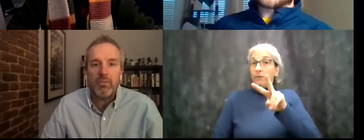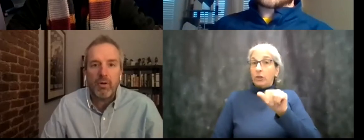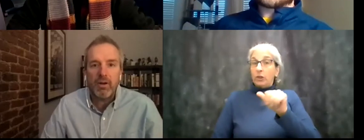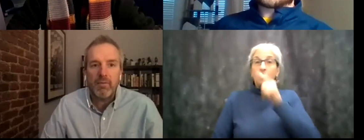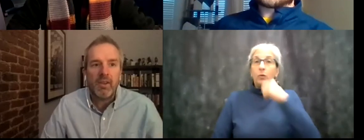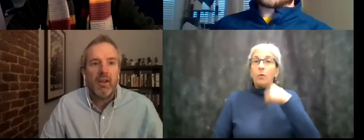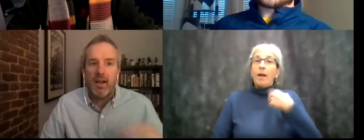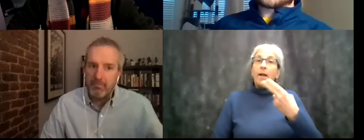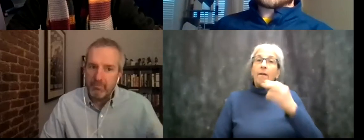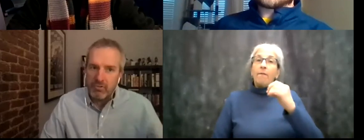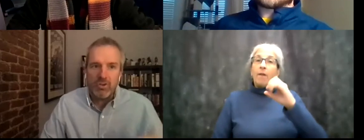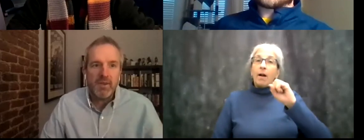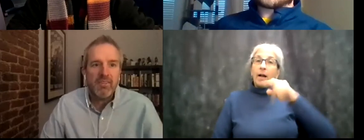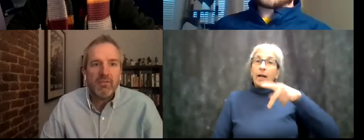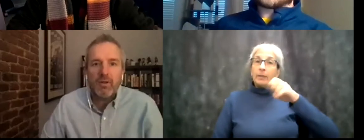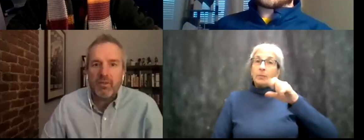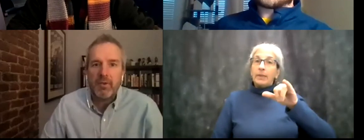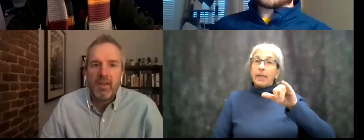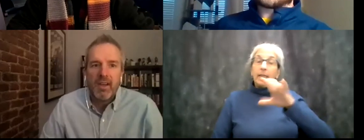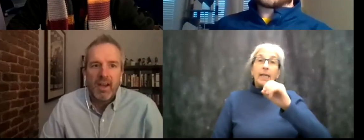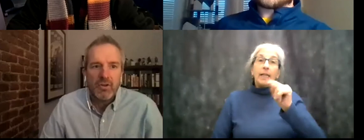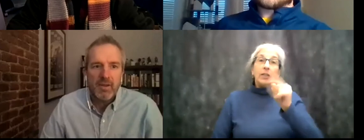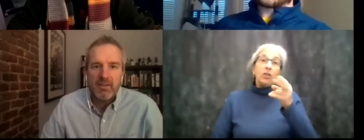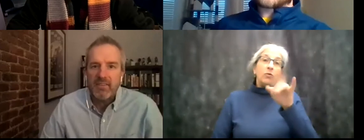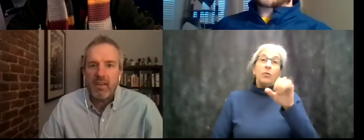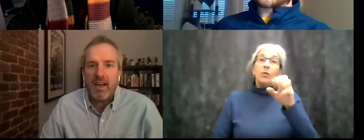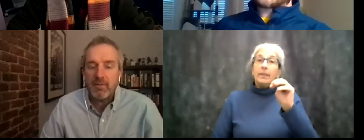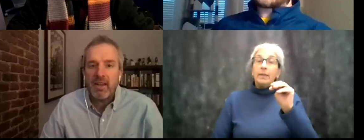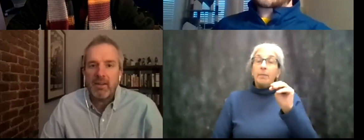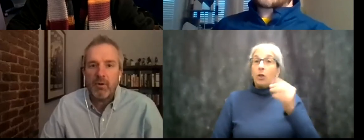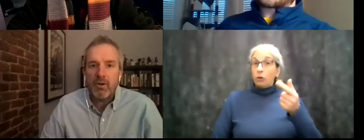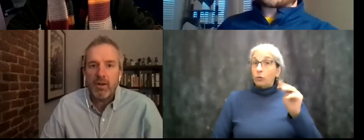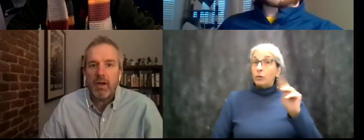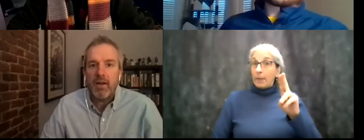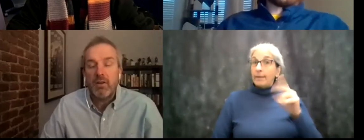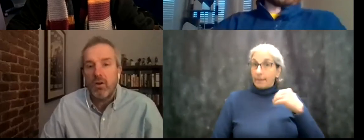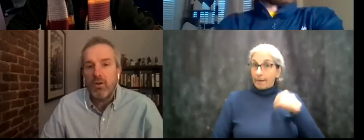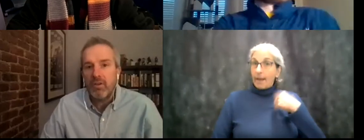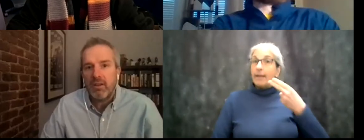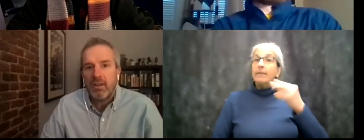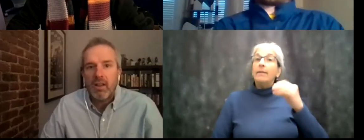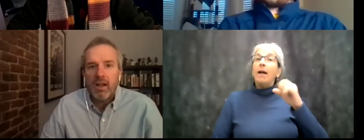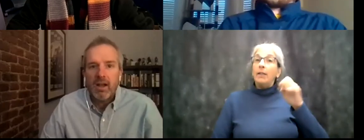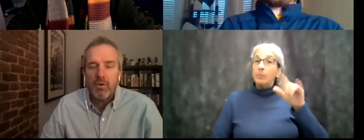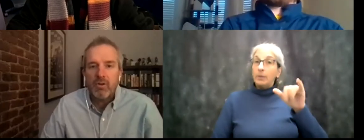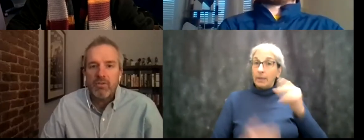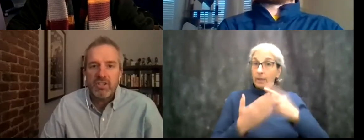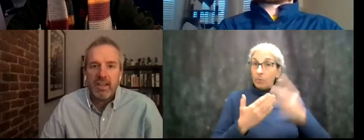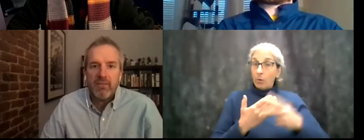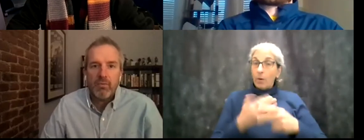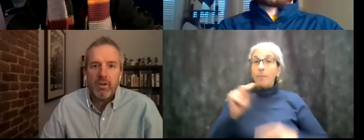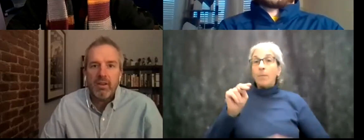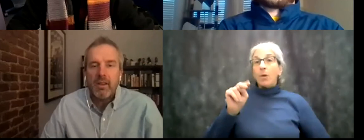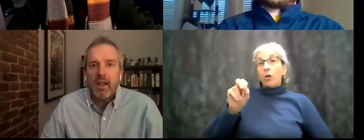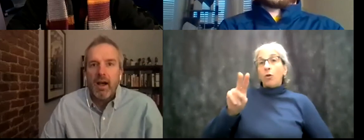tourism programs. George Mason is one of them. George Mason has a hospitality program. Nova up in Northern Virginia